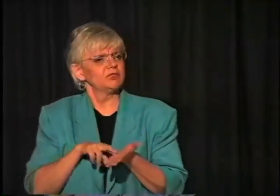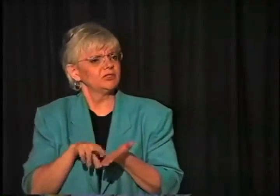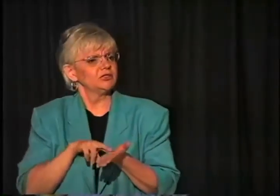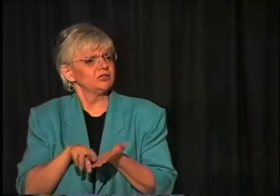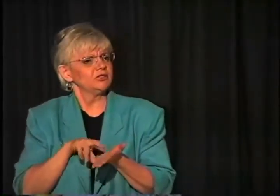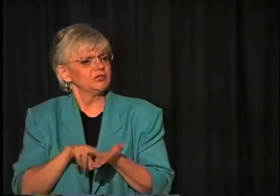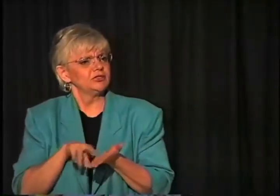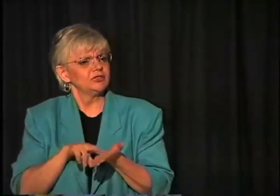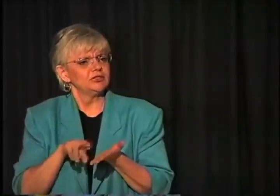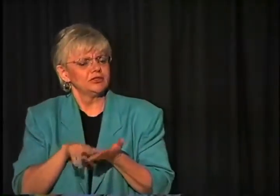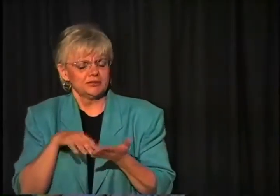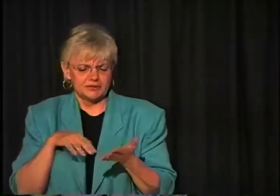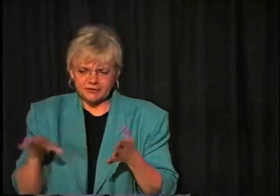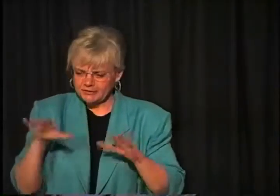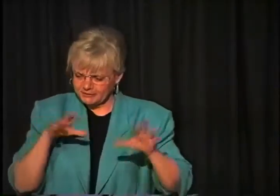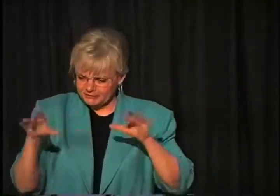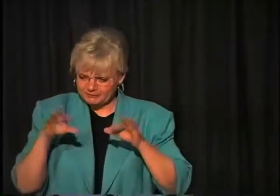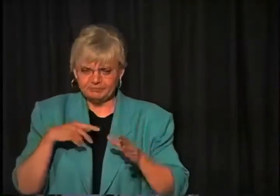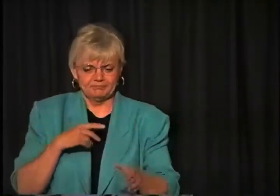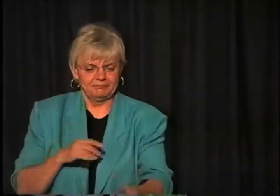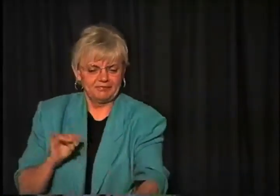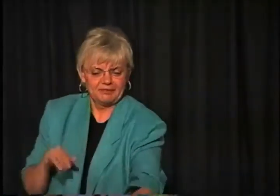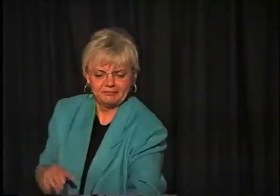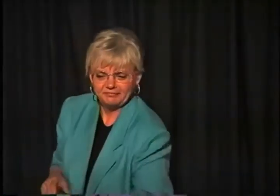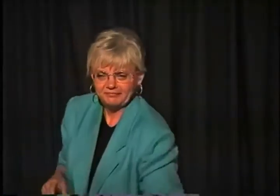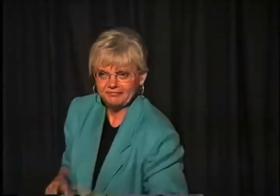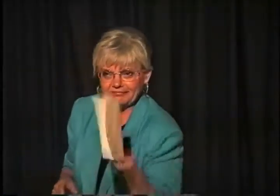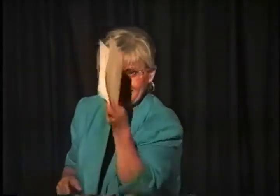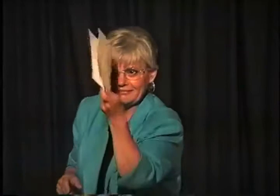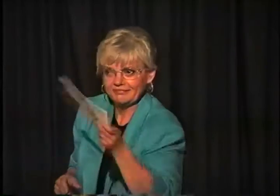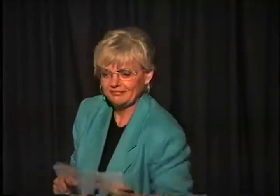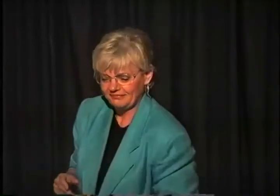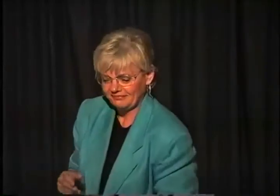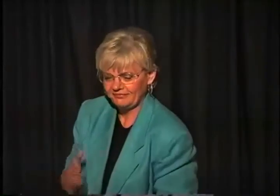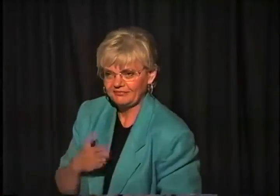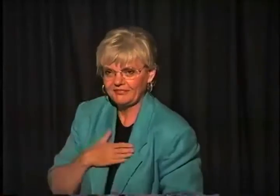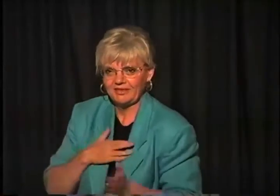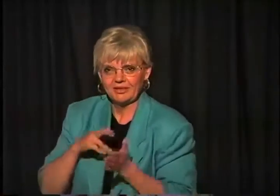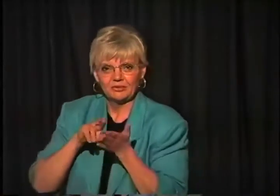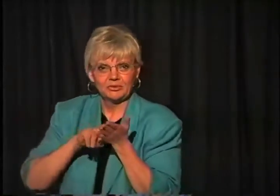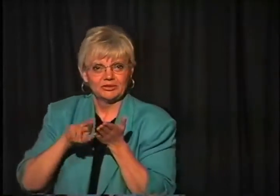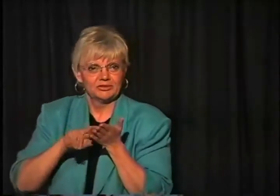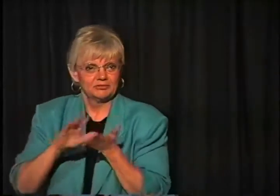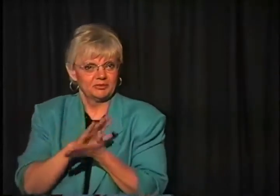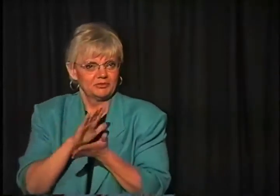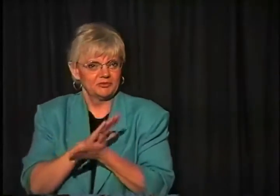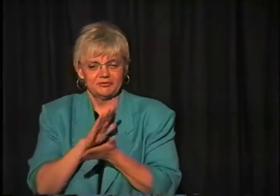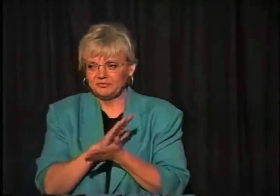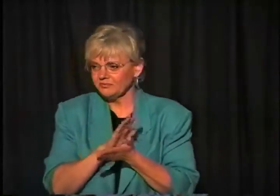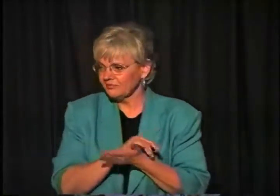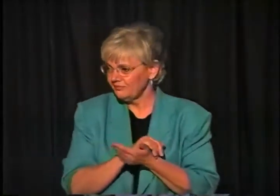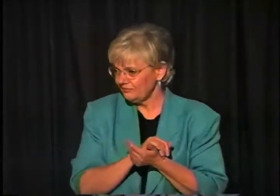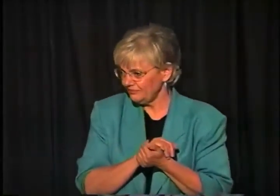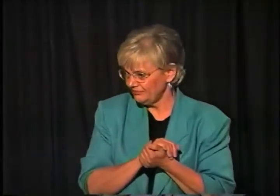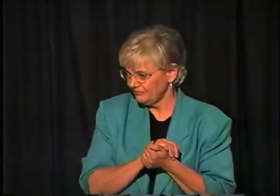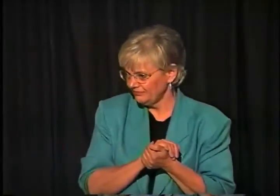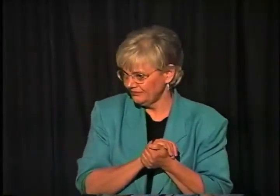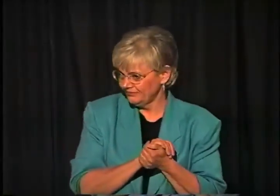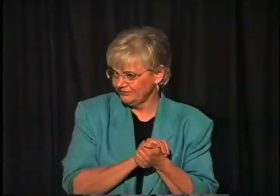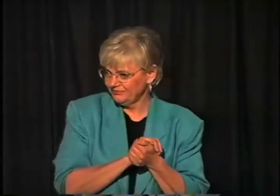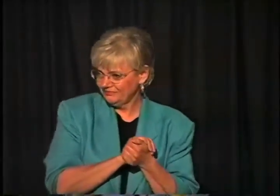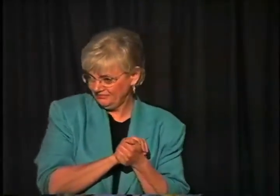So I decided to do some research on the difference between hearing or not and the kinds of behaviors that go on. I have these papers right